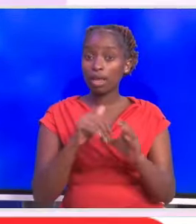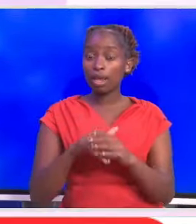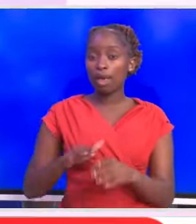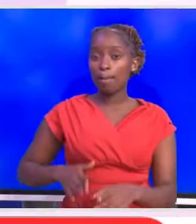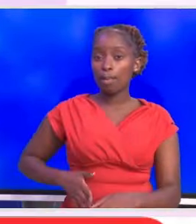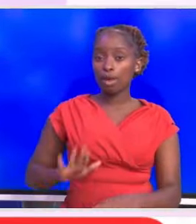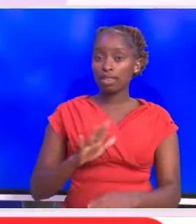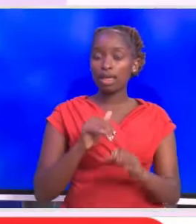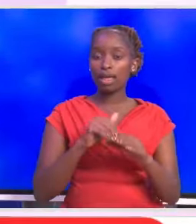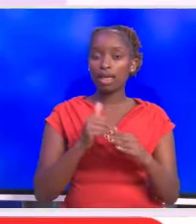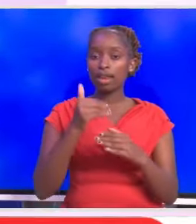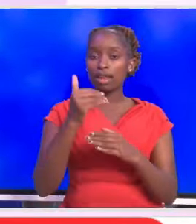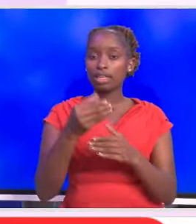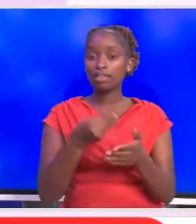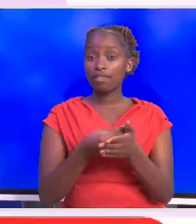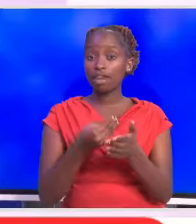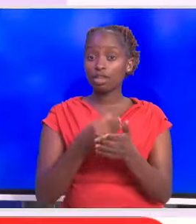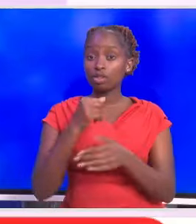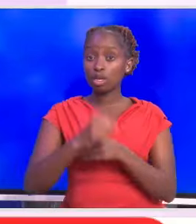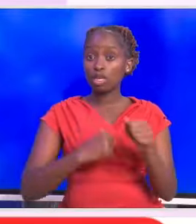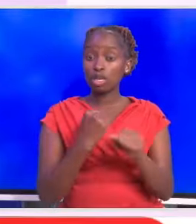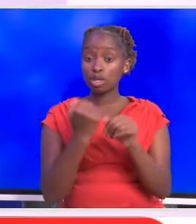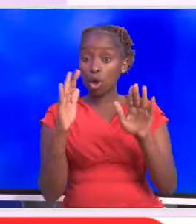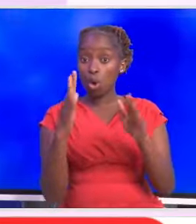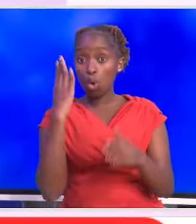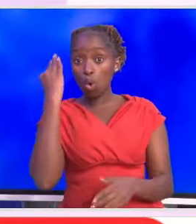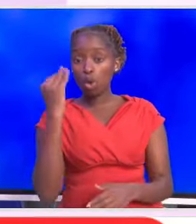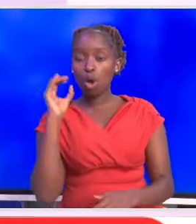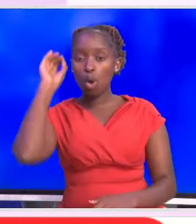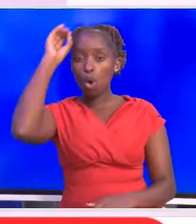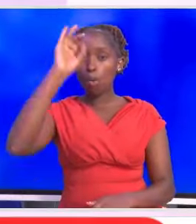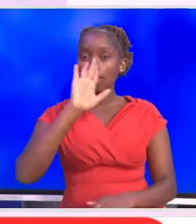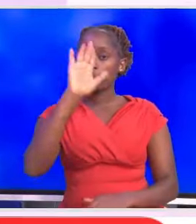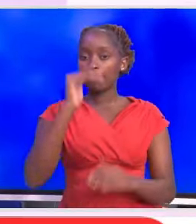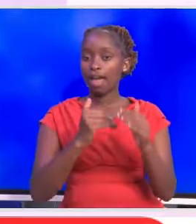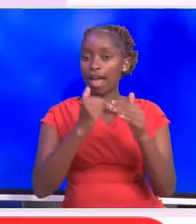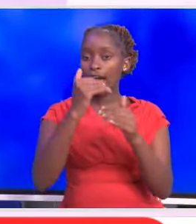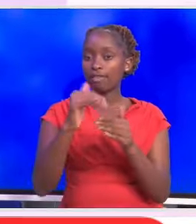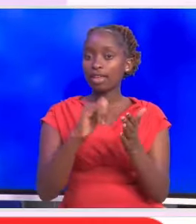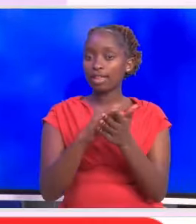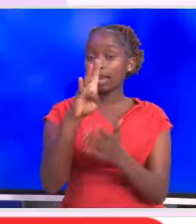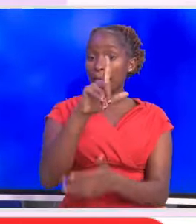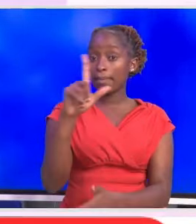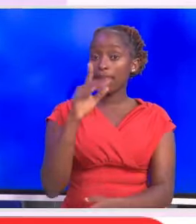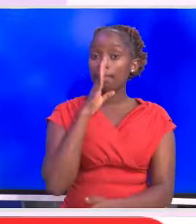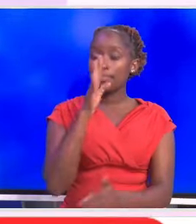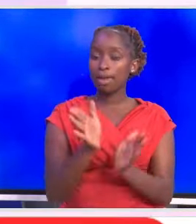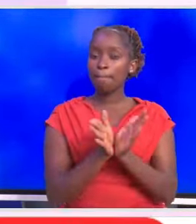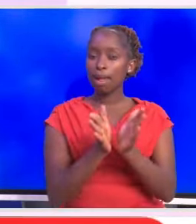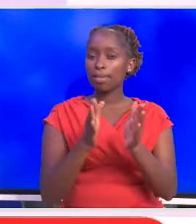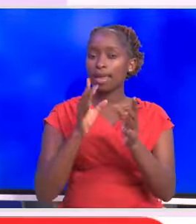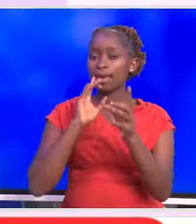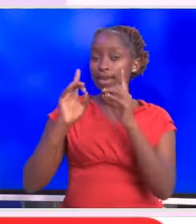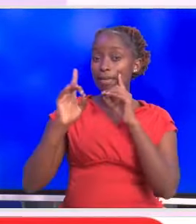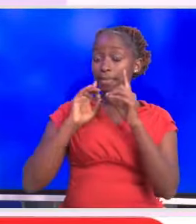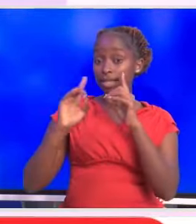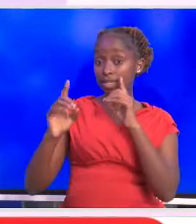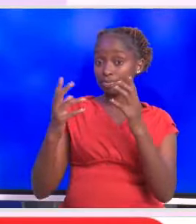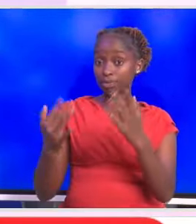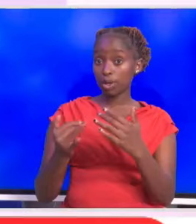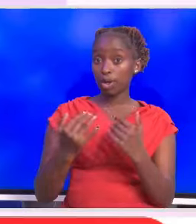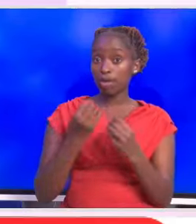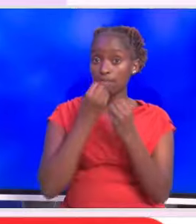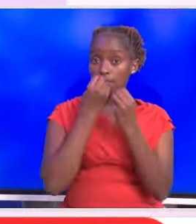next financial year or will listen to their opinion after the controversial bill was publicly debated on. And as